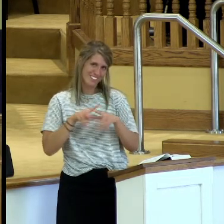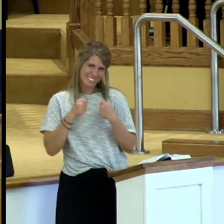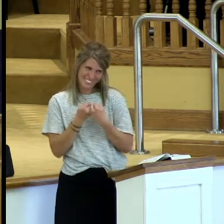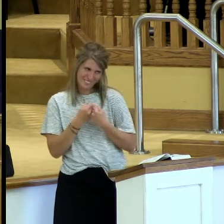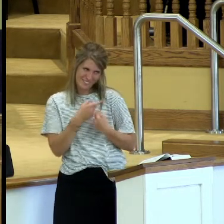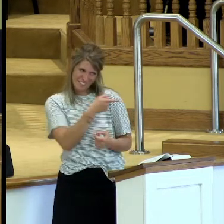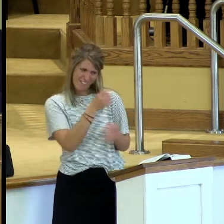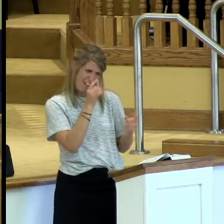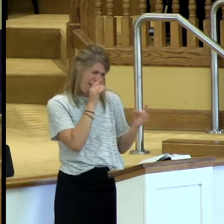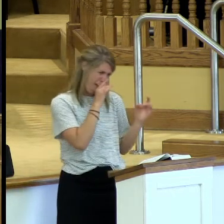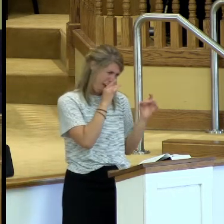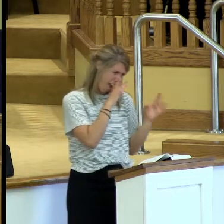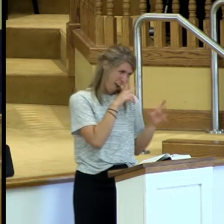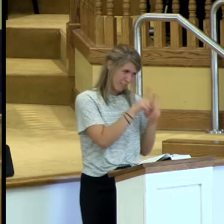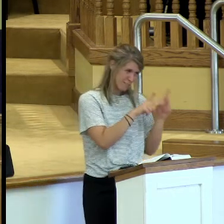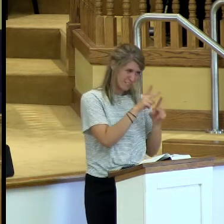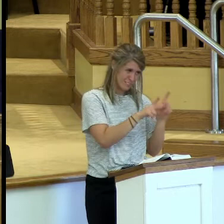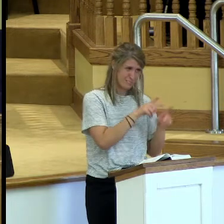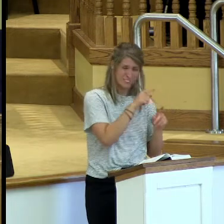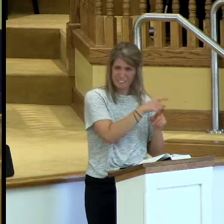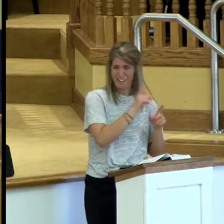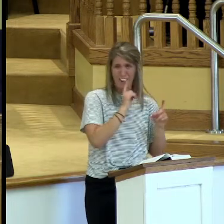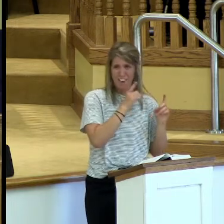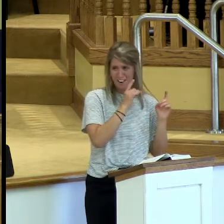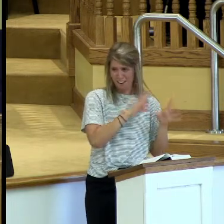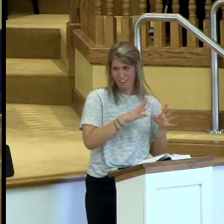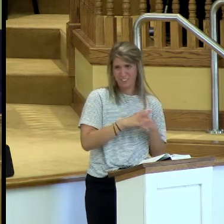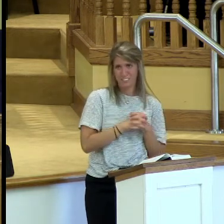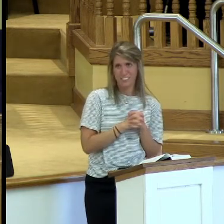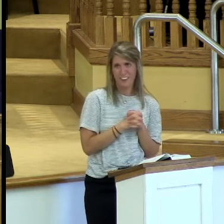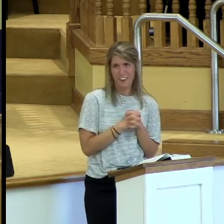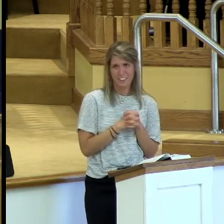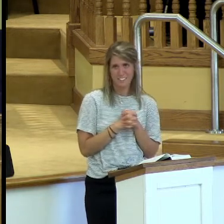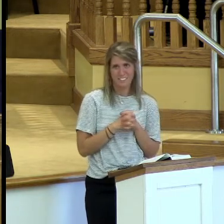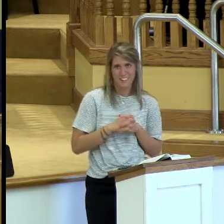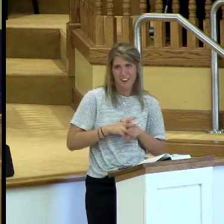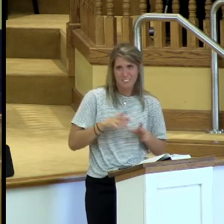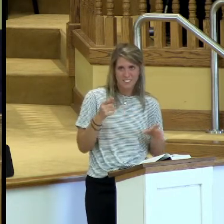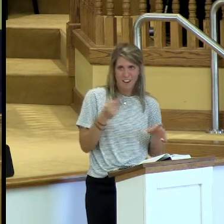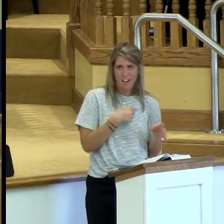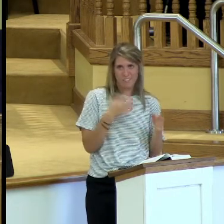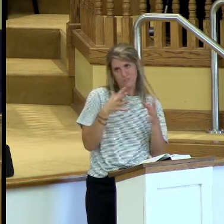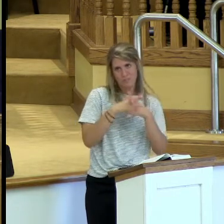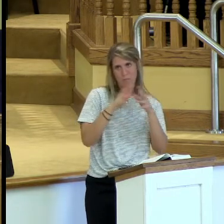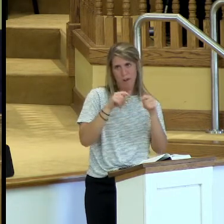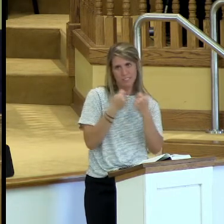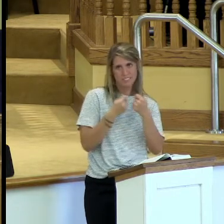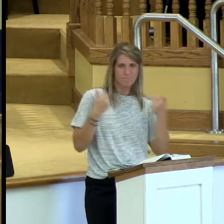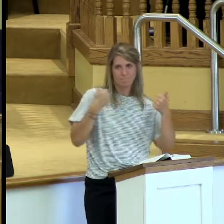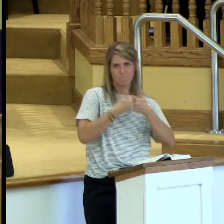No, y'all laugh. They put a pipe bomb under our bus. Oh, now it's okay to call them evil.